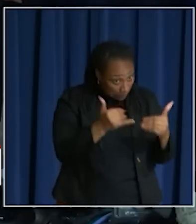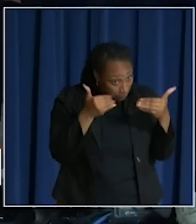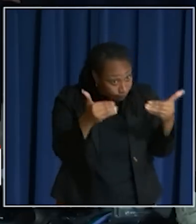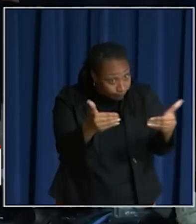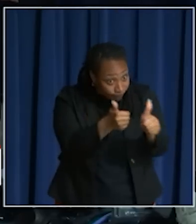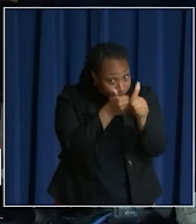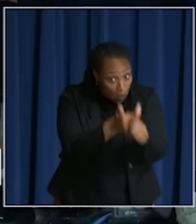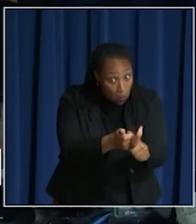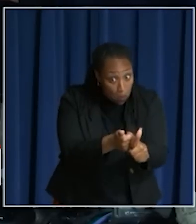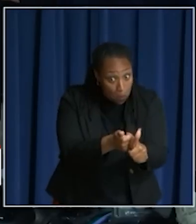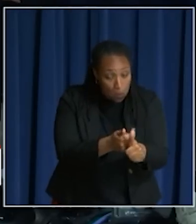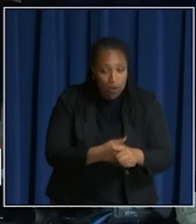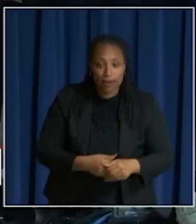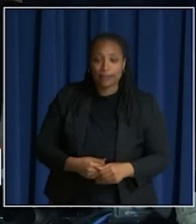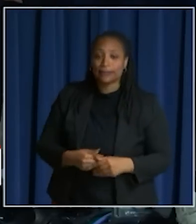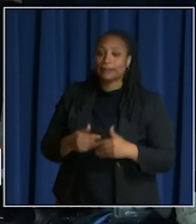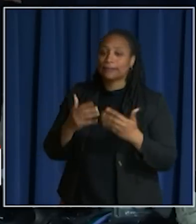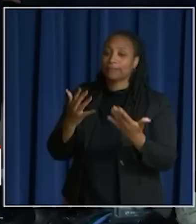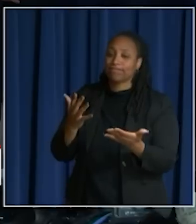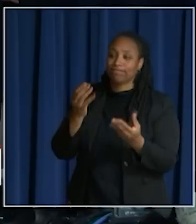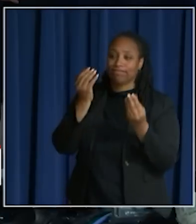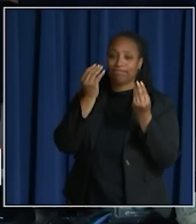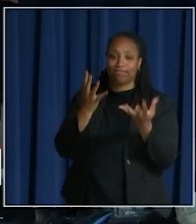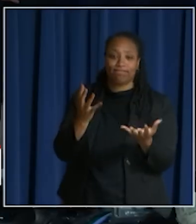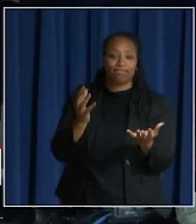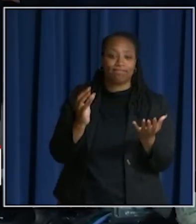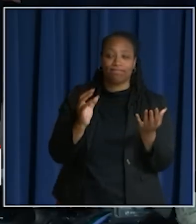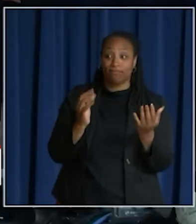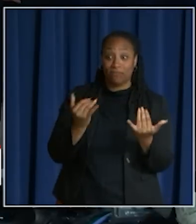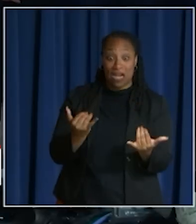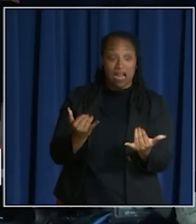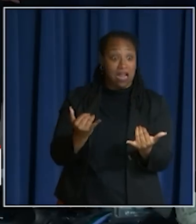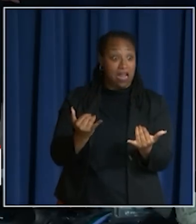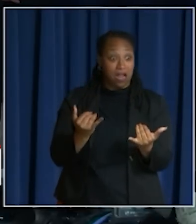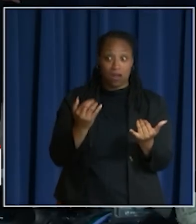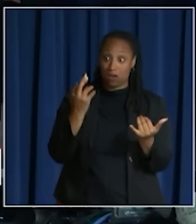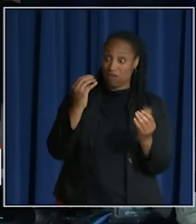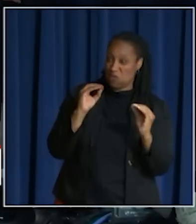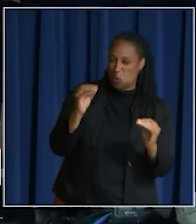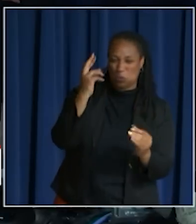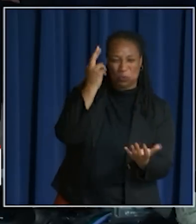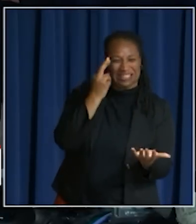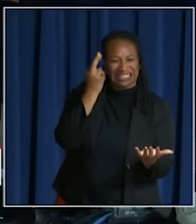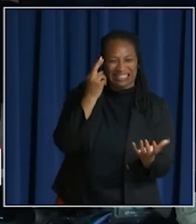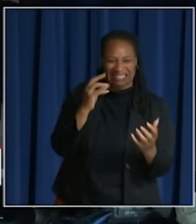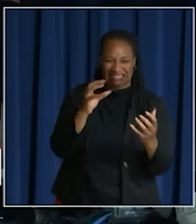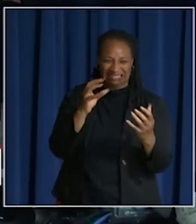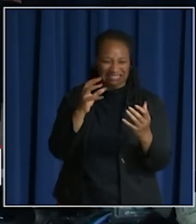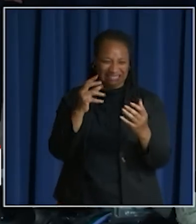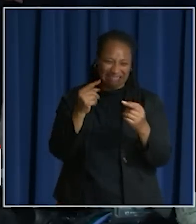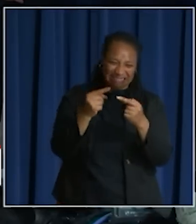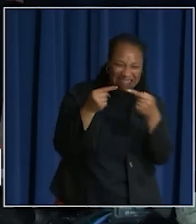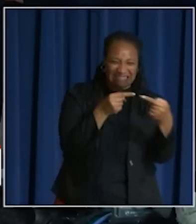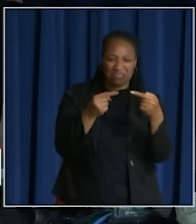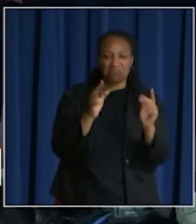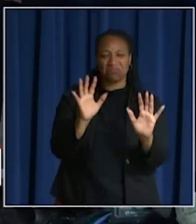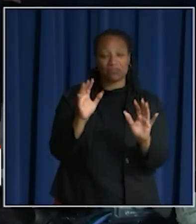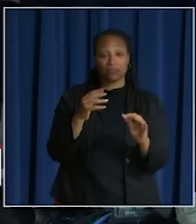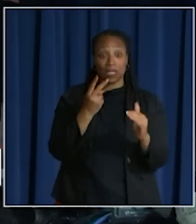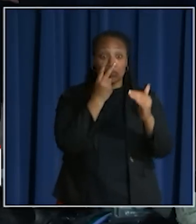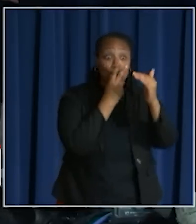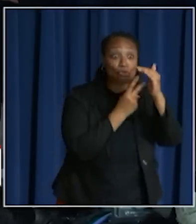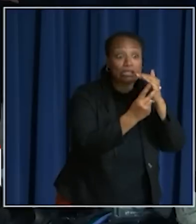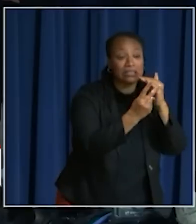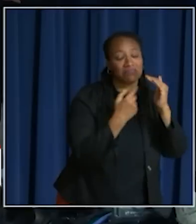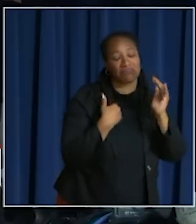reason to think that at this point, Mark, so I don't want to speculate about that. The